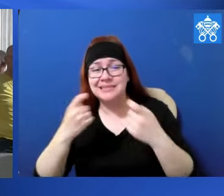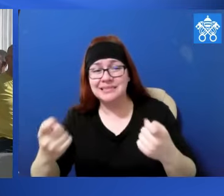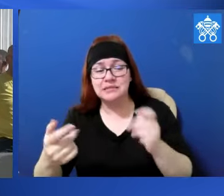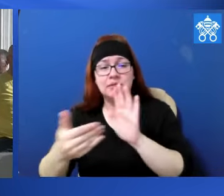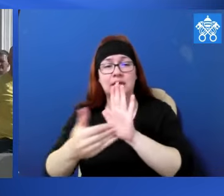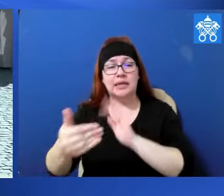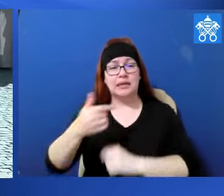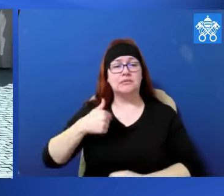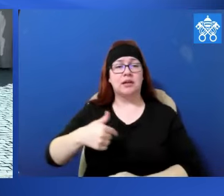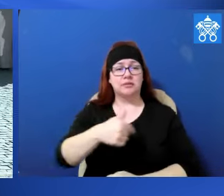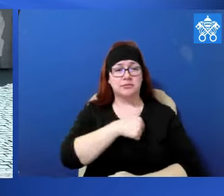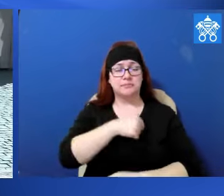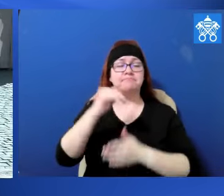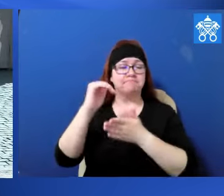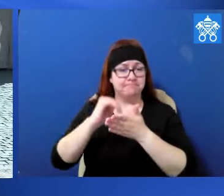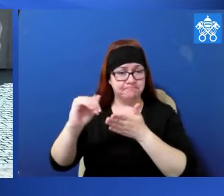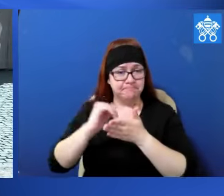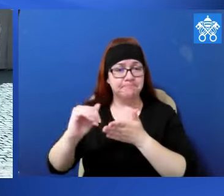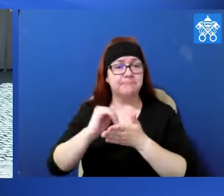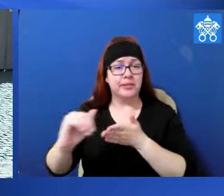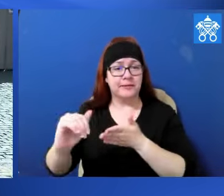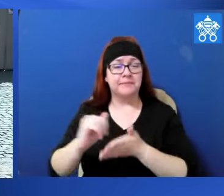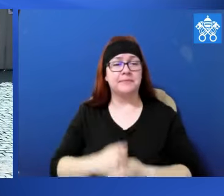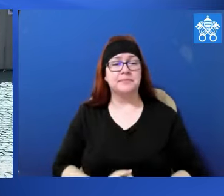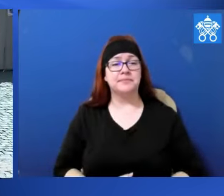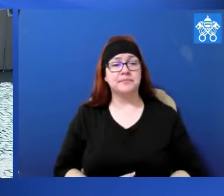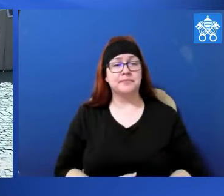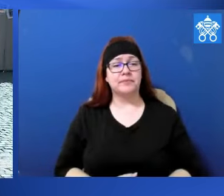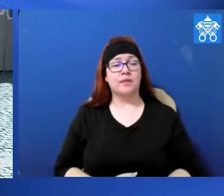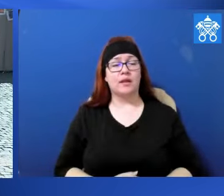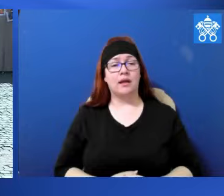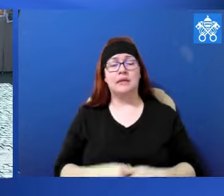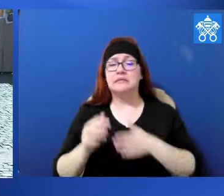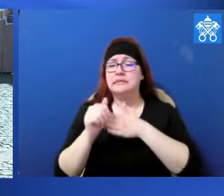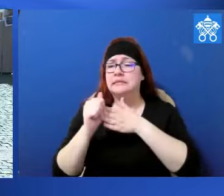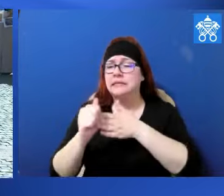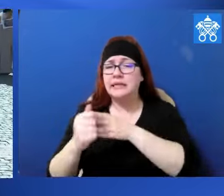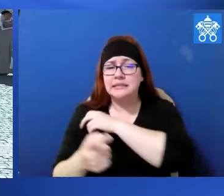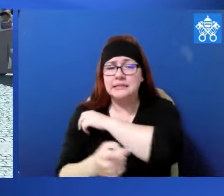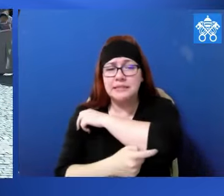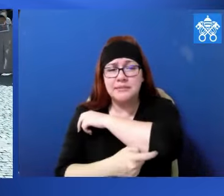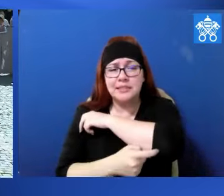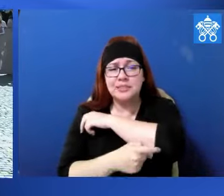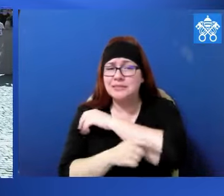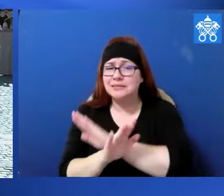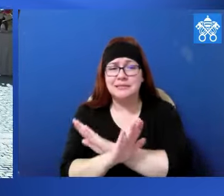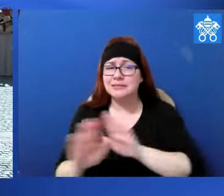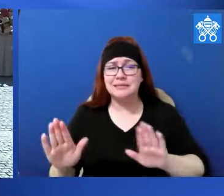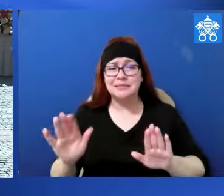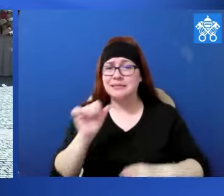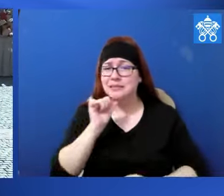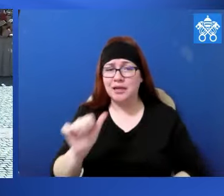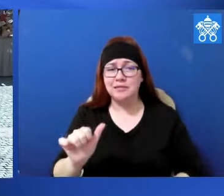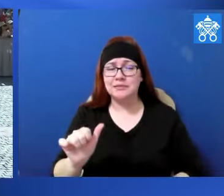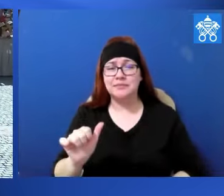dimittimus debitoribus nostris, et ne nos inducas in